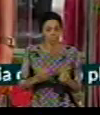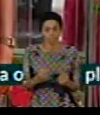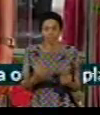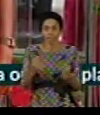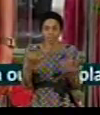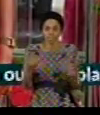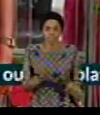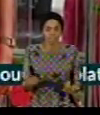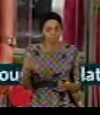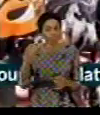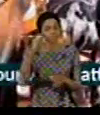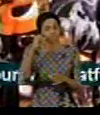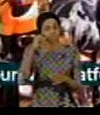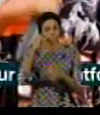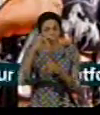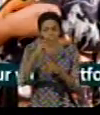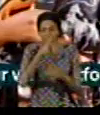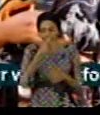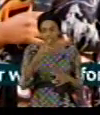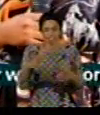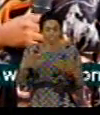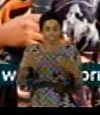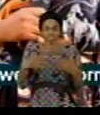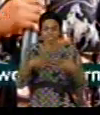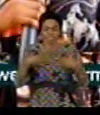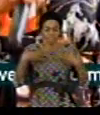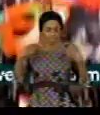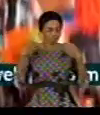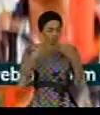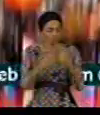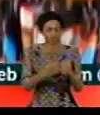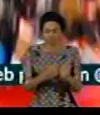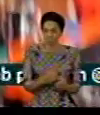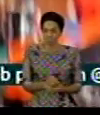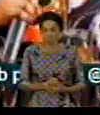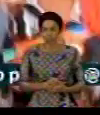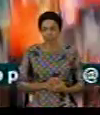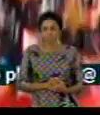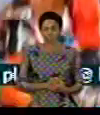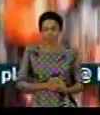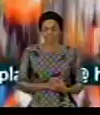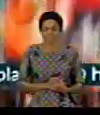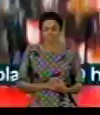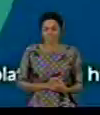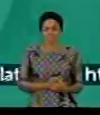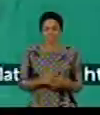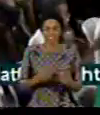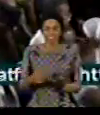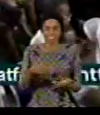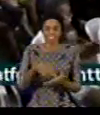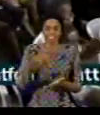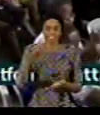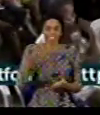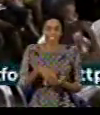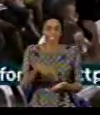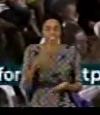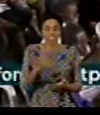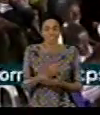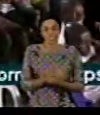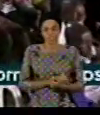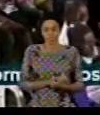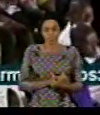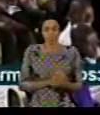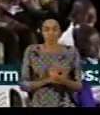healthy and healthy. Praise the Lord. Let's back praise the Lord. To the moderating overseer.